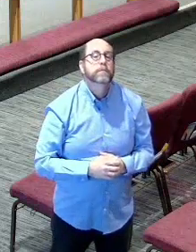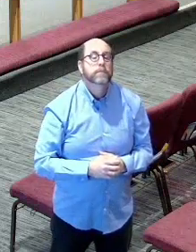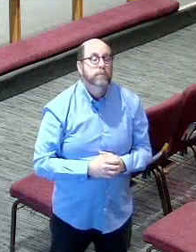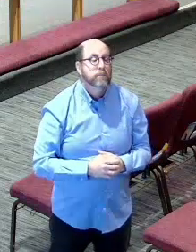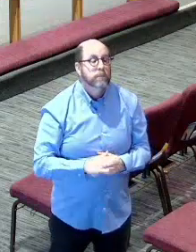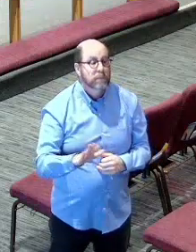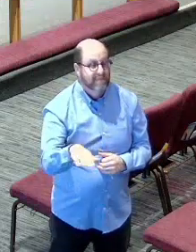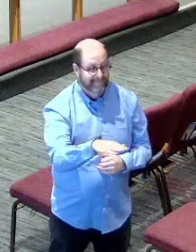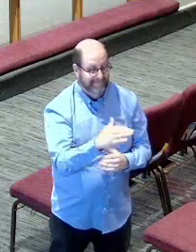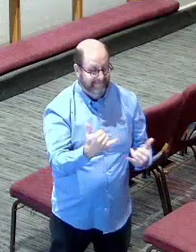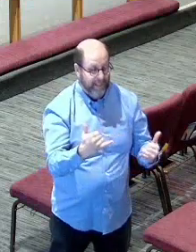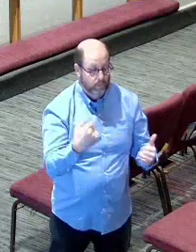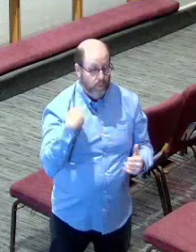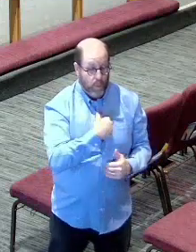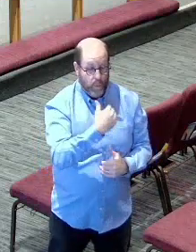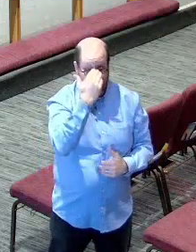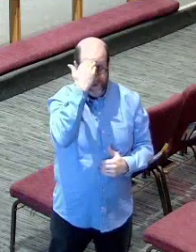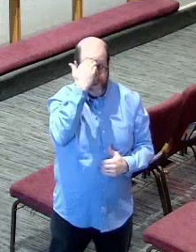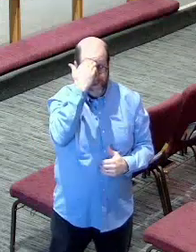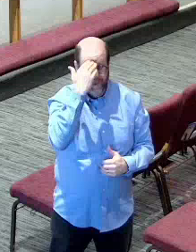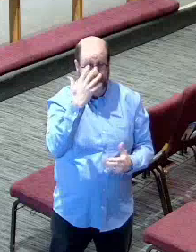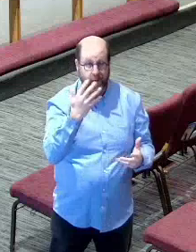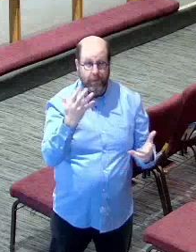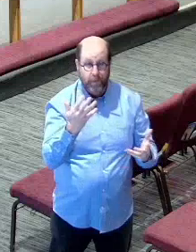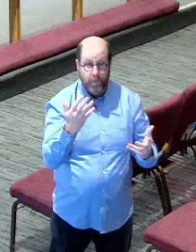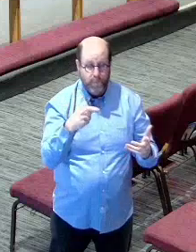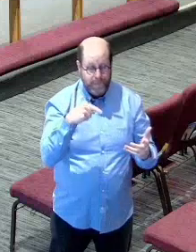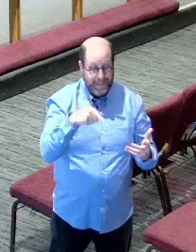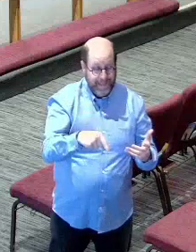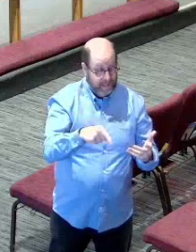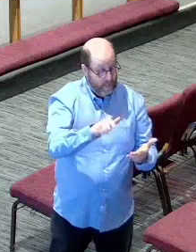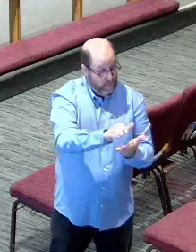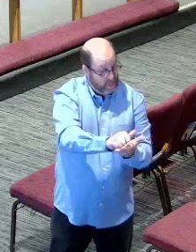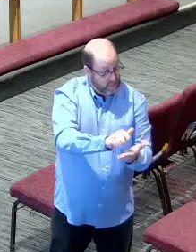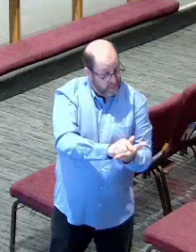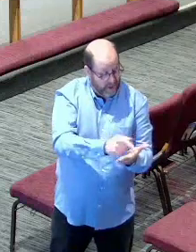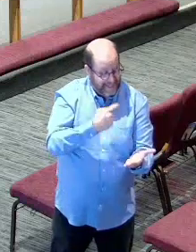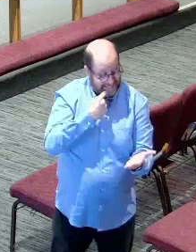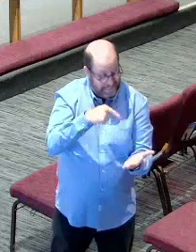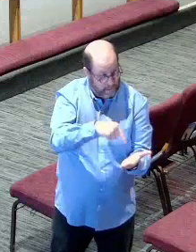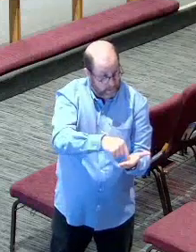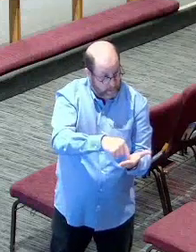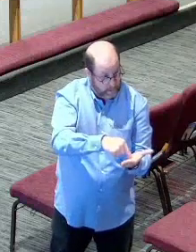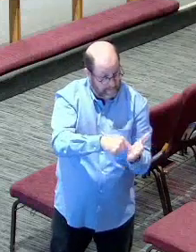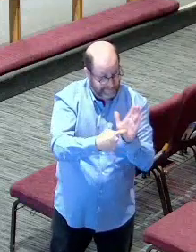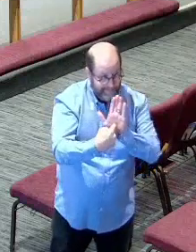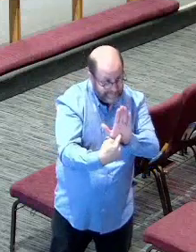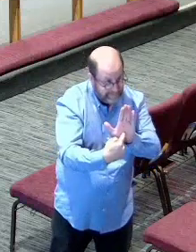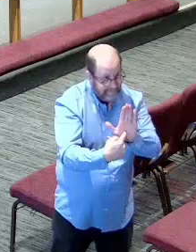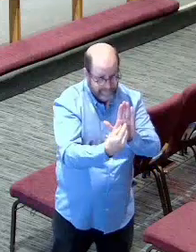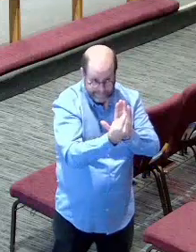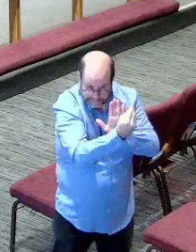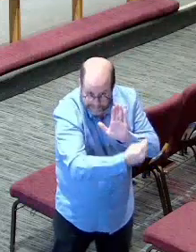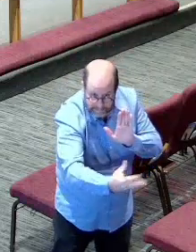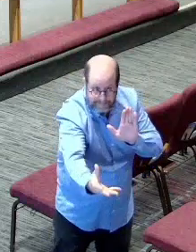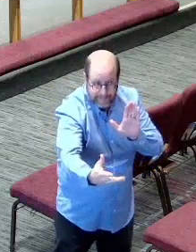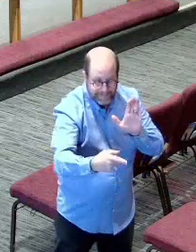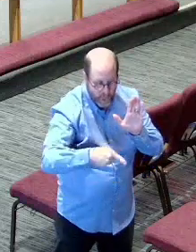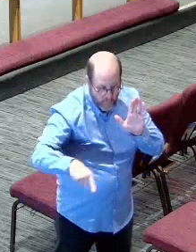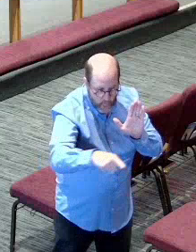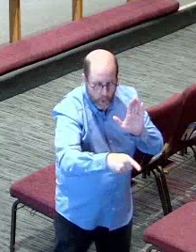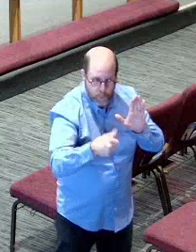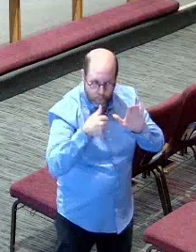Now we know that whatever the law says, it speaks to those who are under the